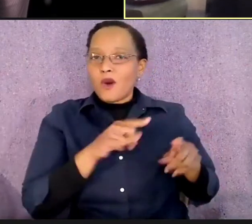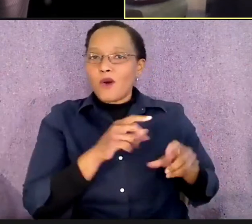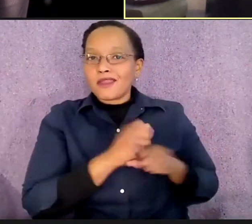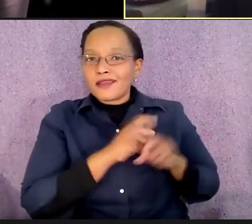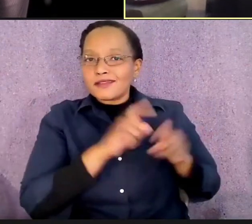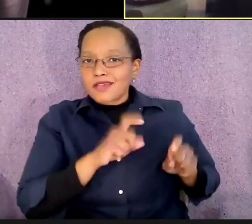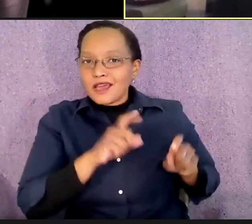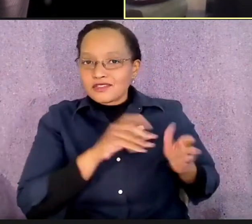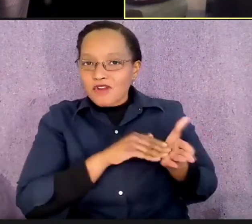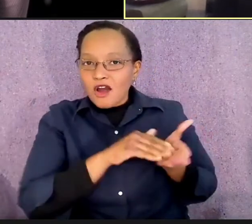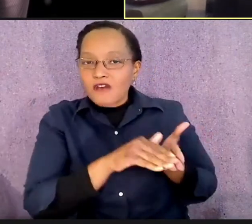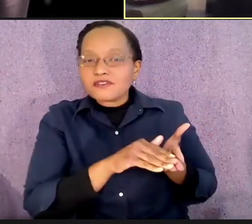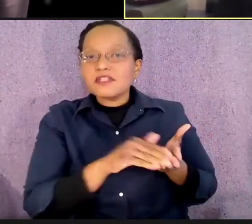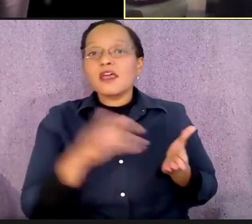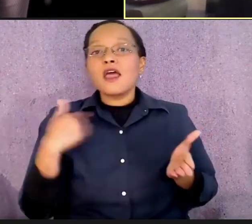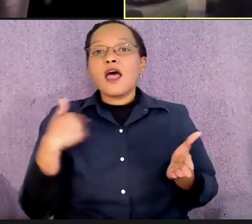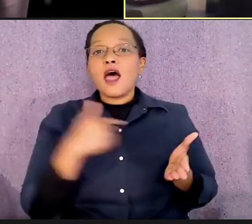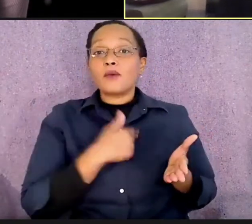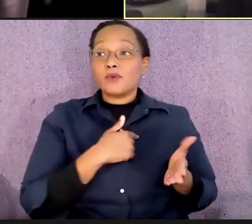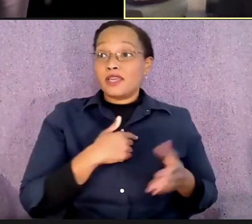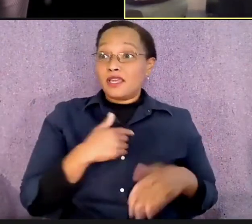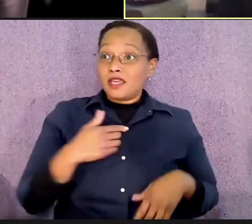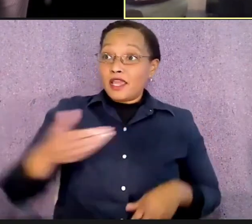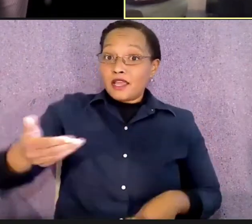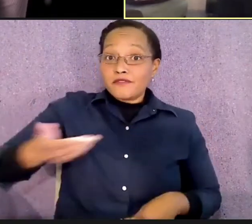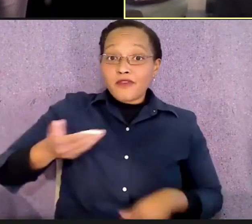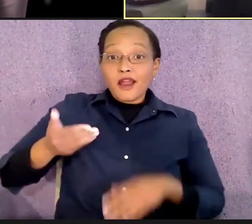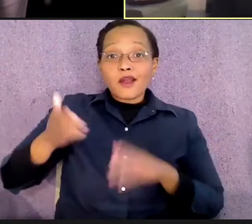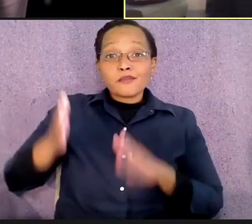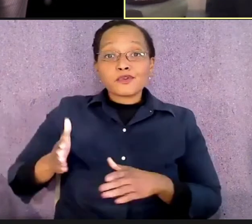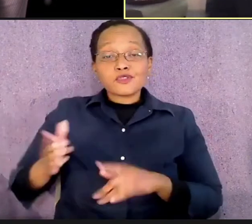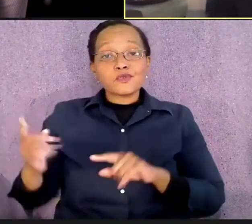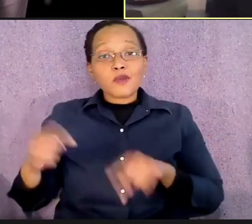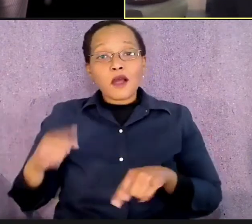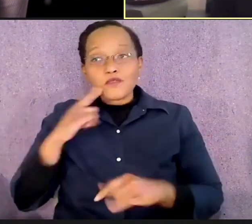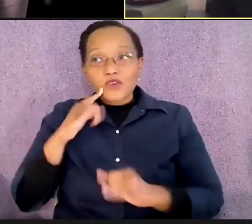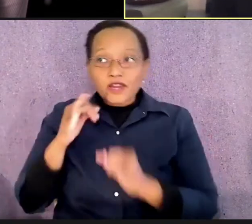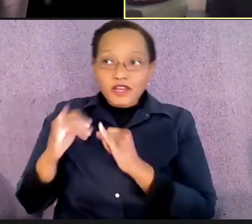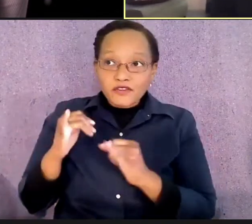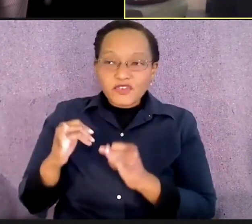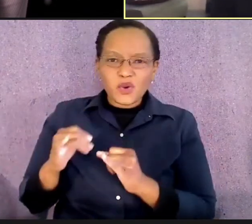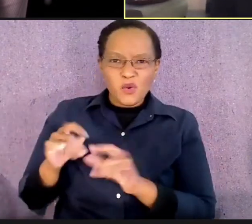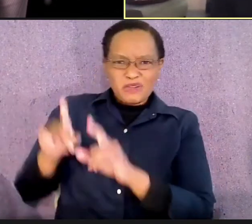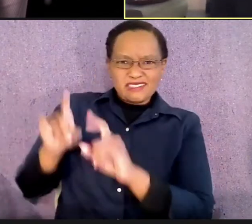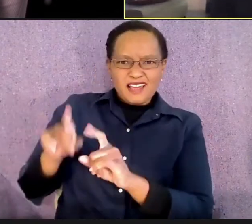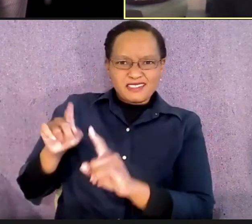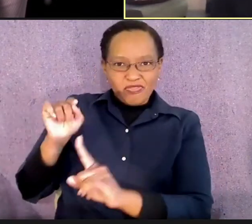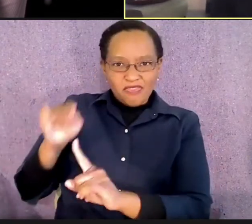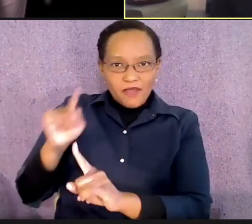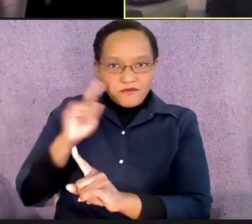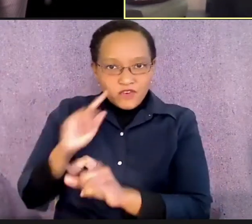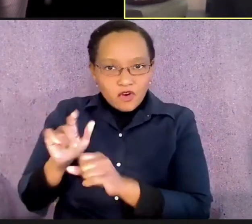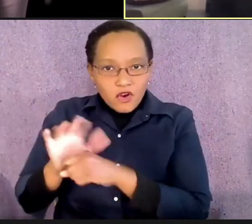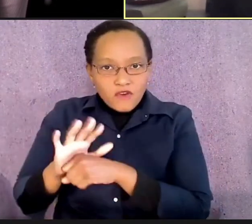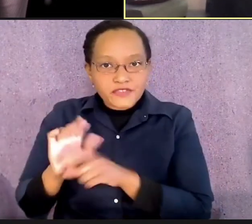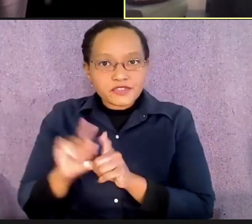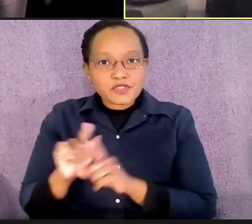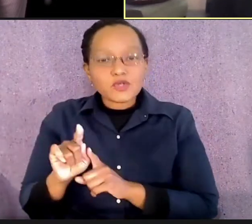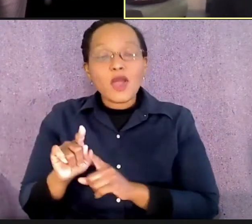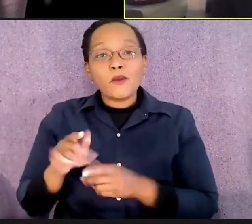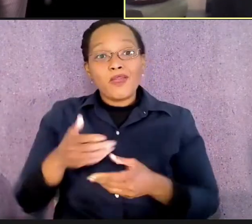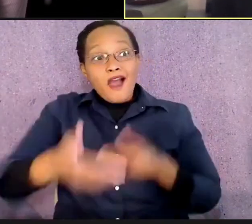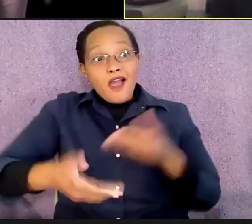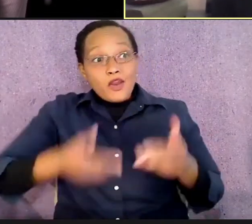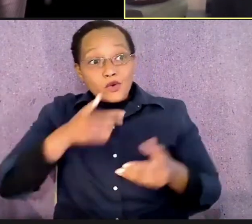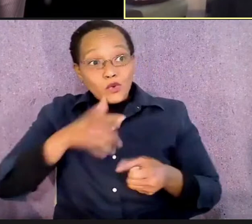people who are being interviewed on the show, but you can't test everybody. And, we hire local crews. And so it's a lot. It's a